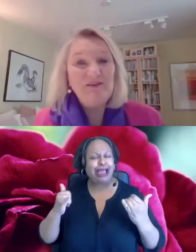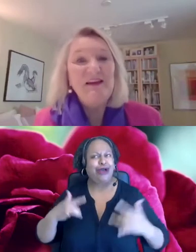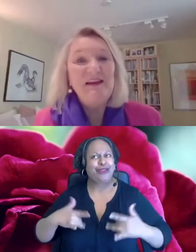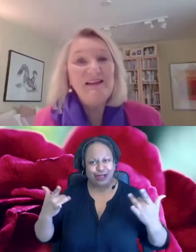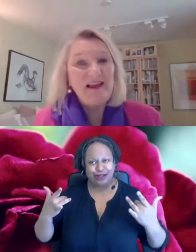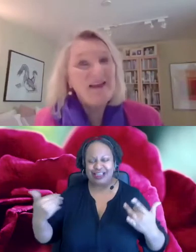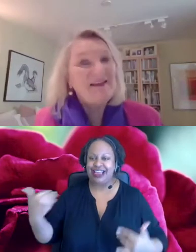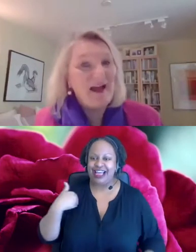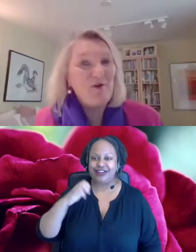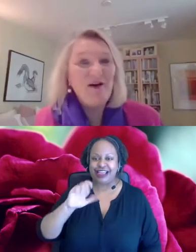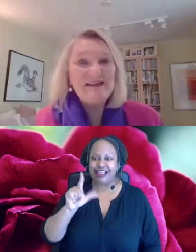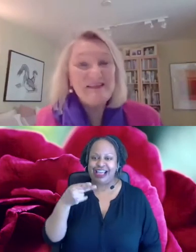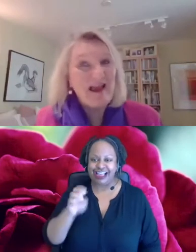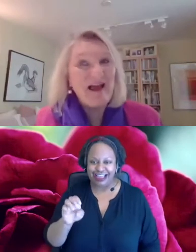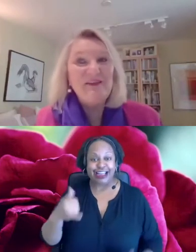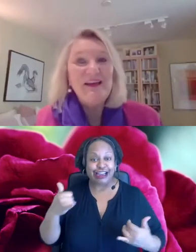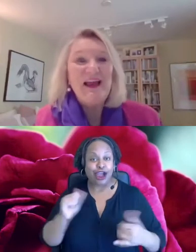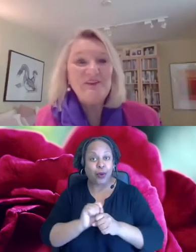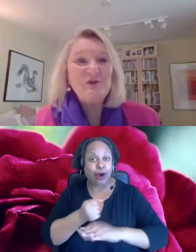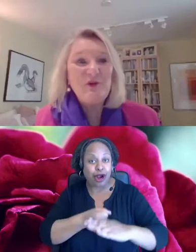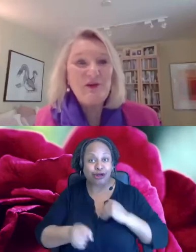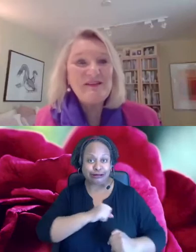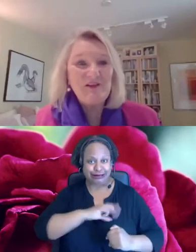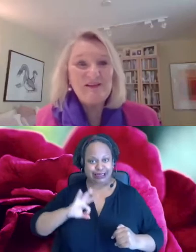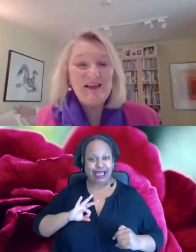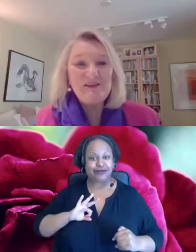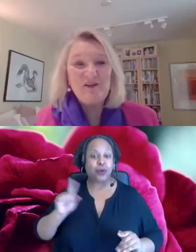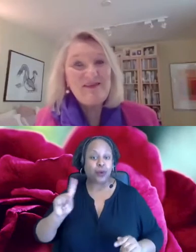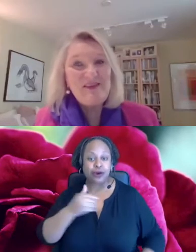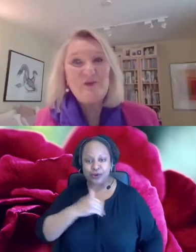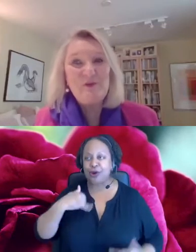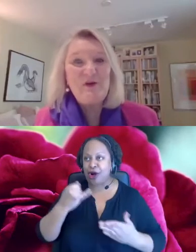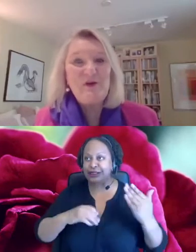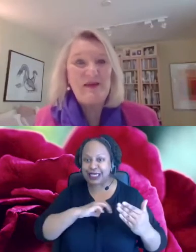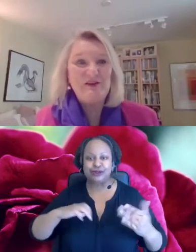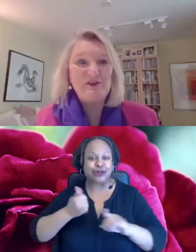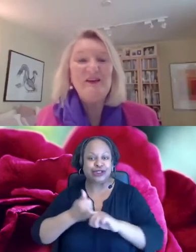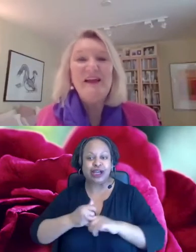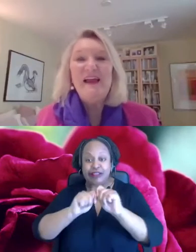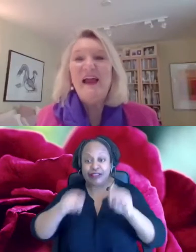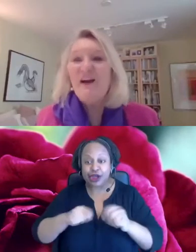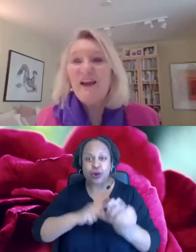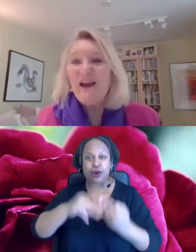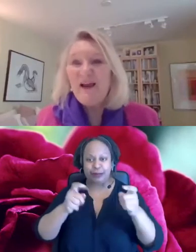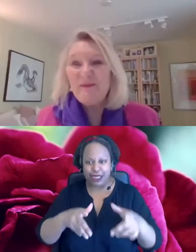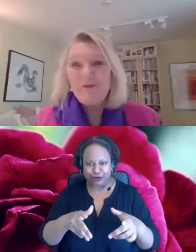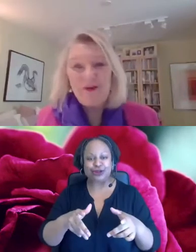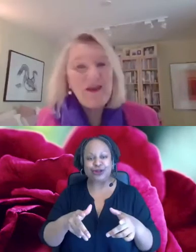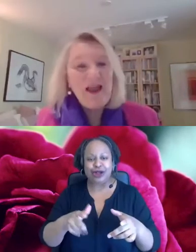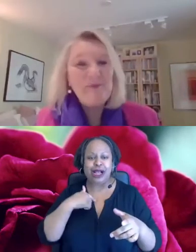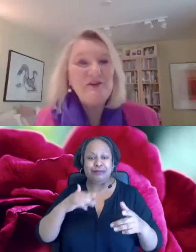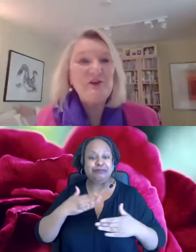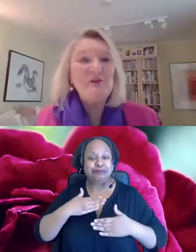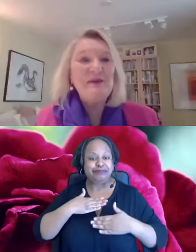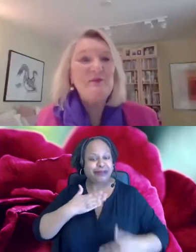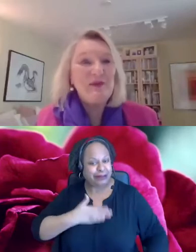to have Elahe now on staff at Toronto Arts Council as our theater program manager. And I am very